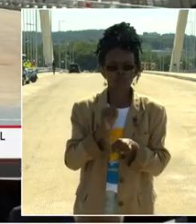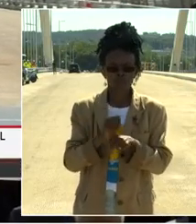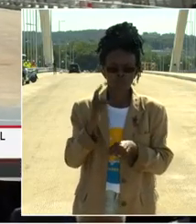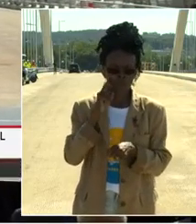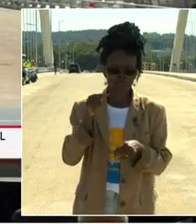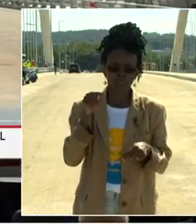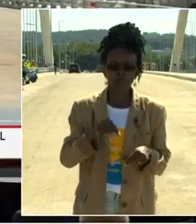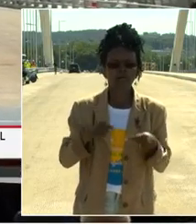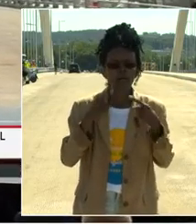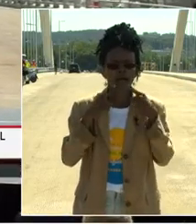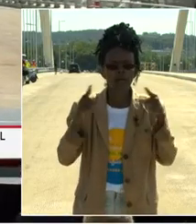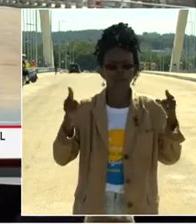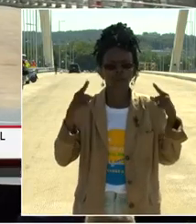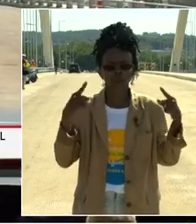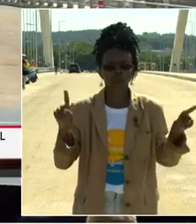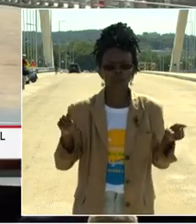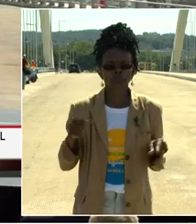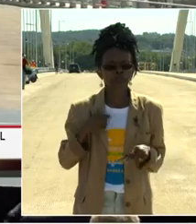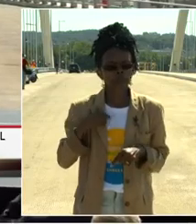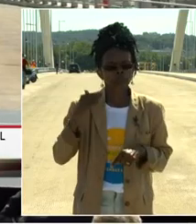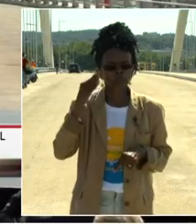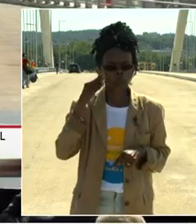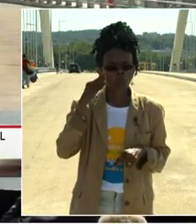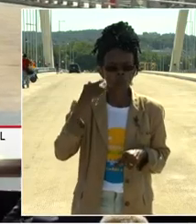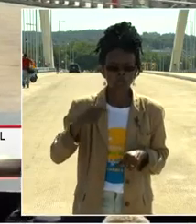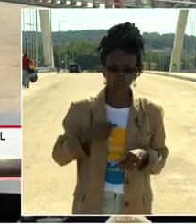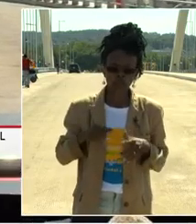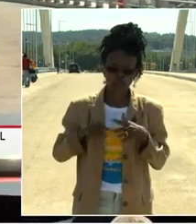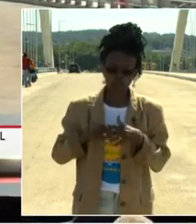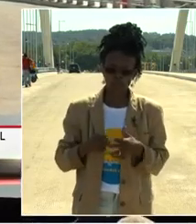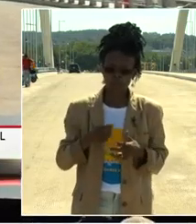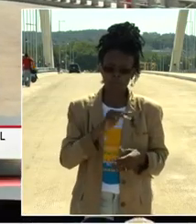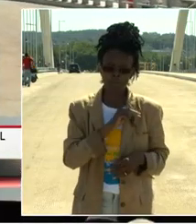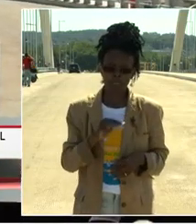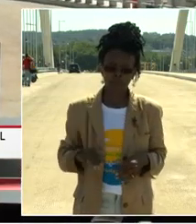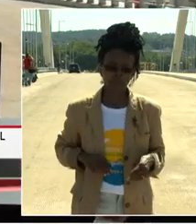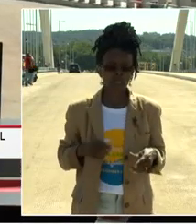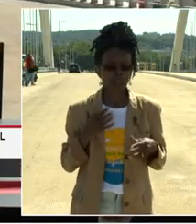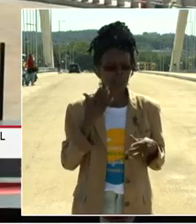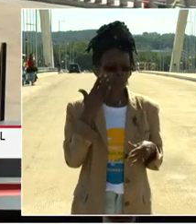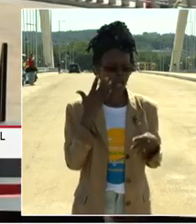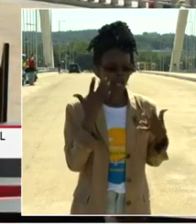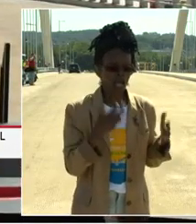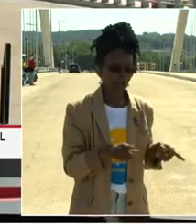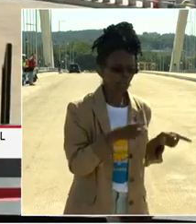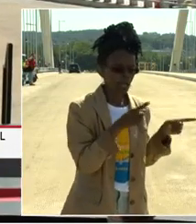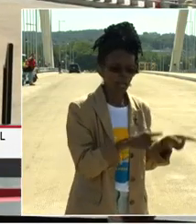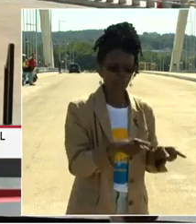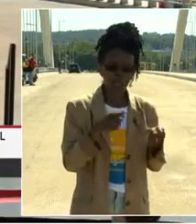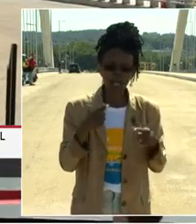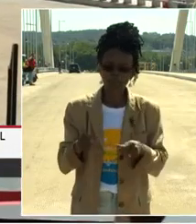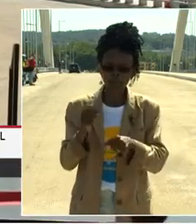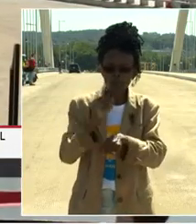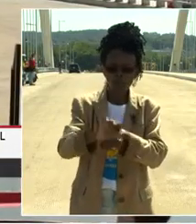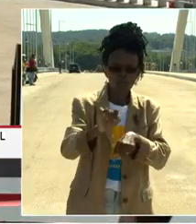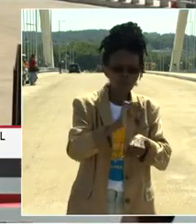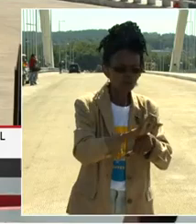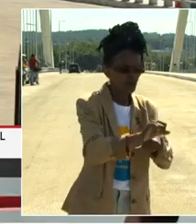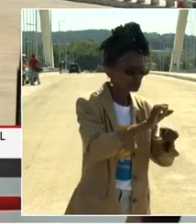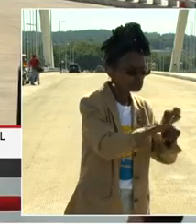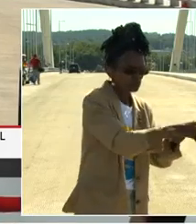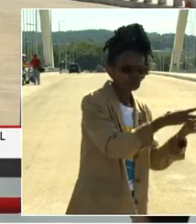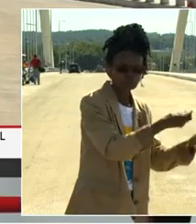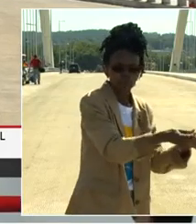on when I was mayor, there were a lot of things to unstick, unravel, and to get going. And thanks to